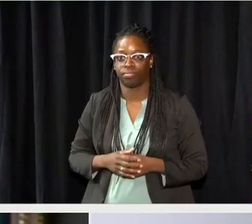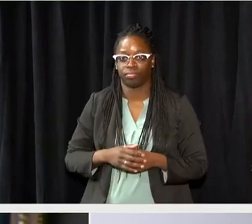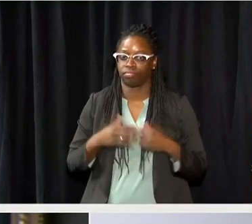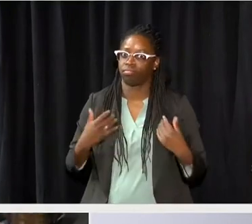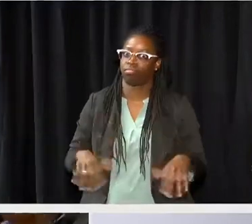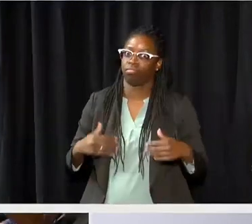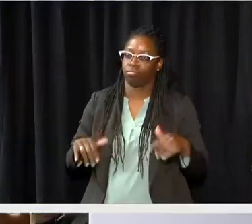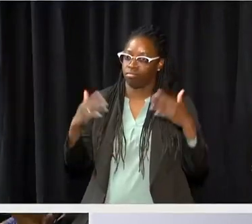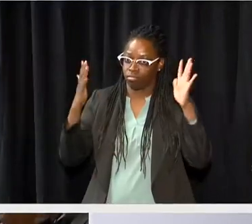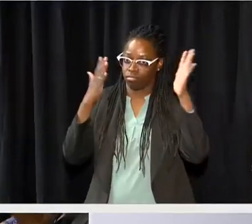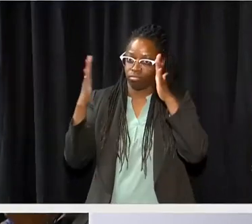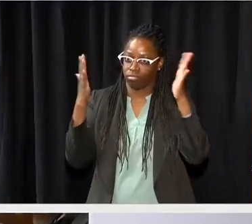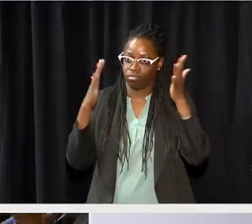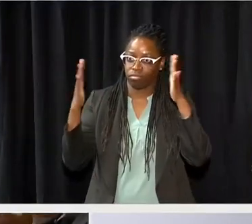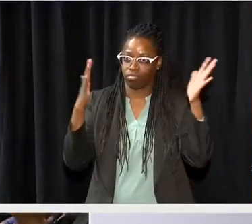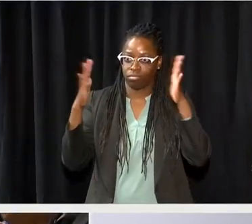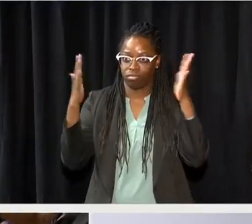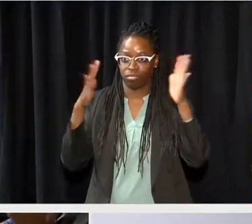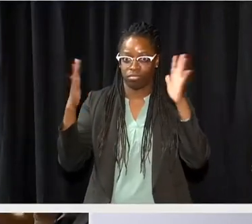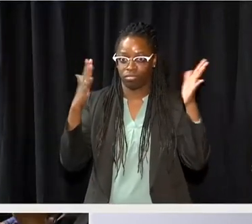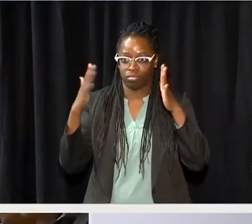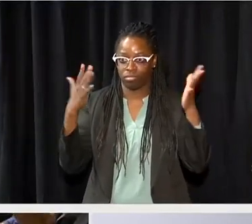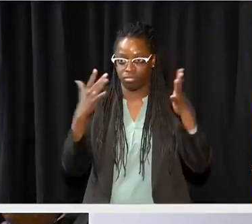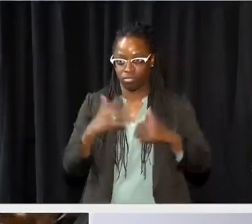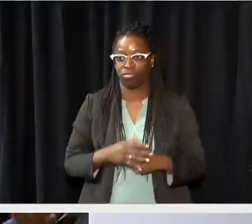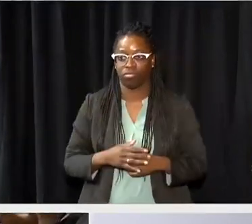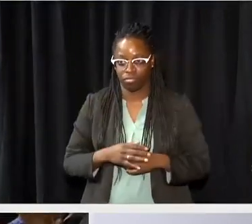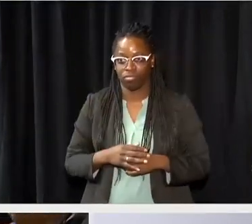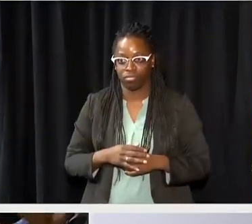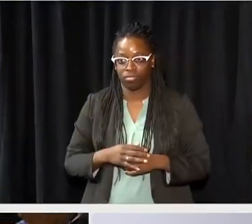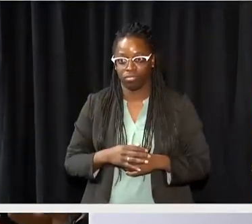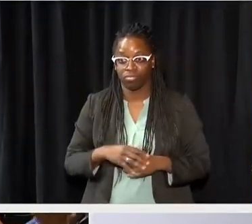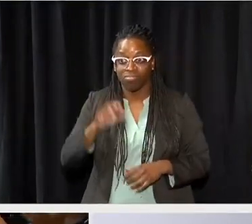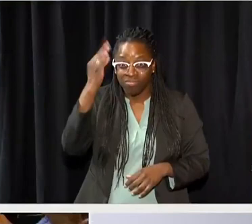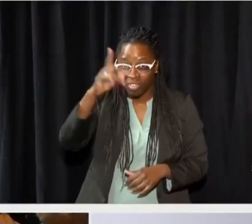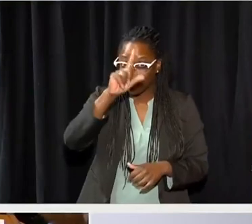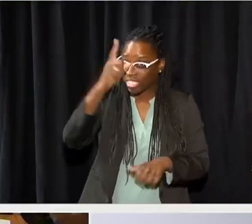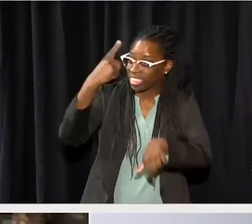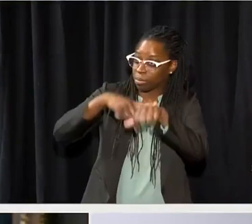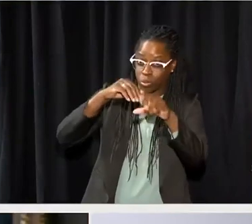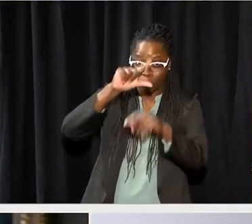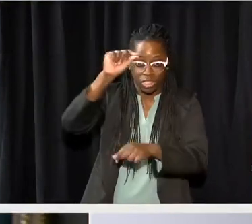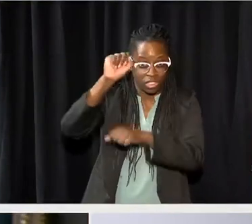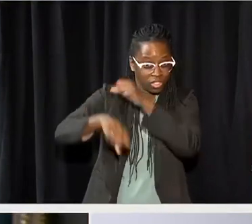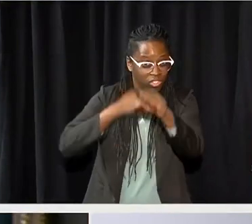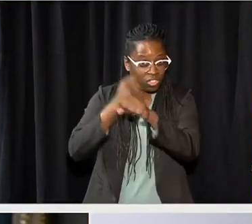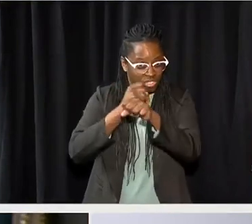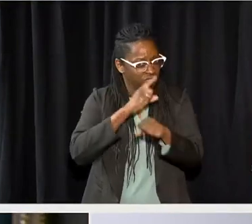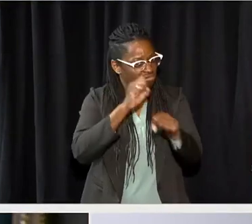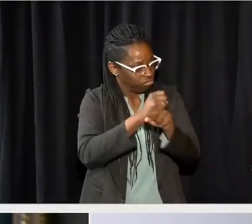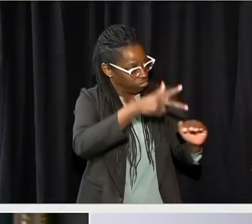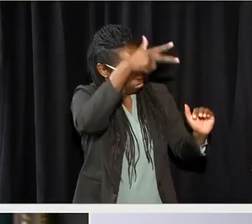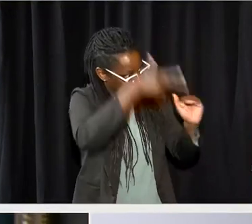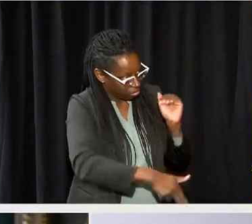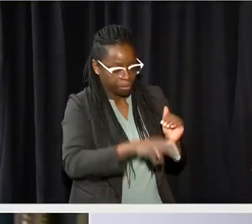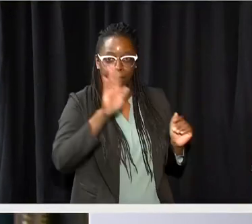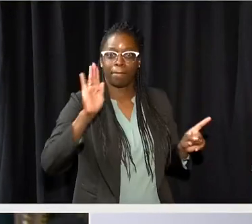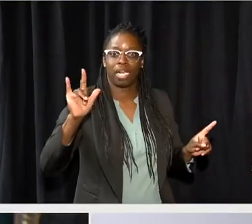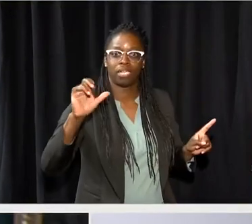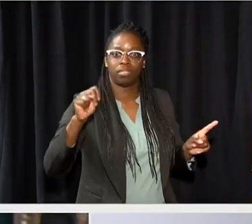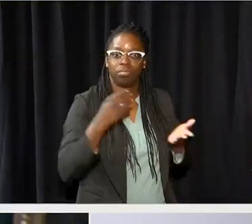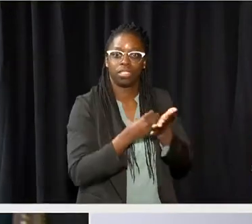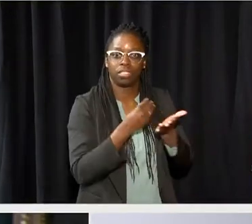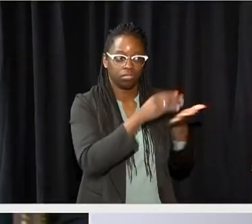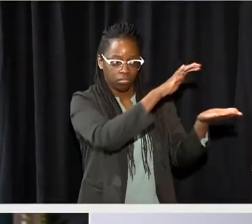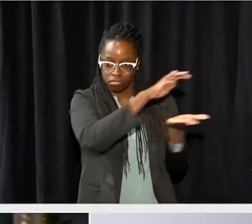That's right. We cut taxes for the first time in 20 years in Massachusetts. You